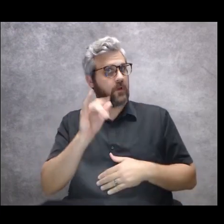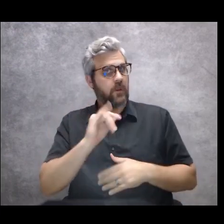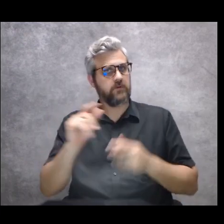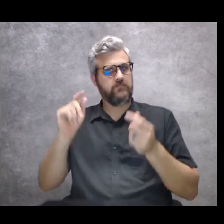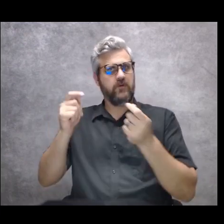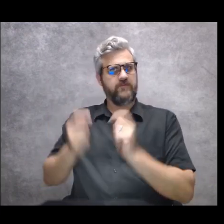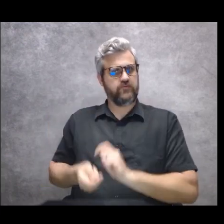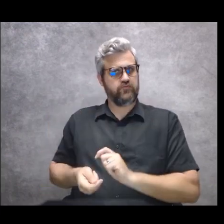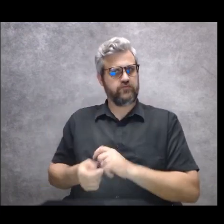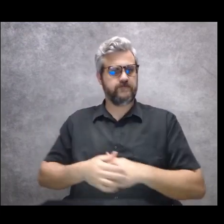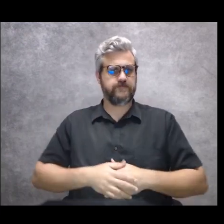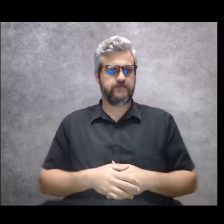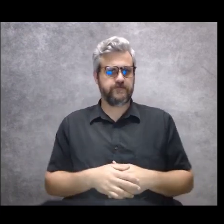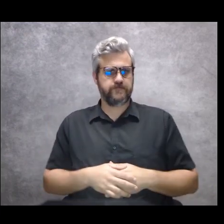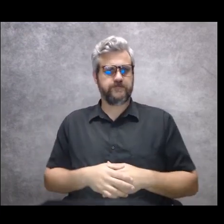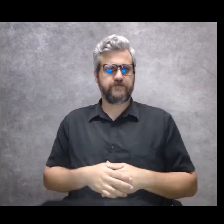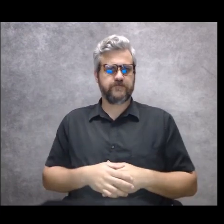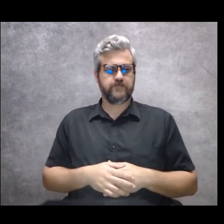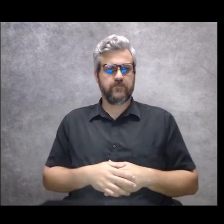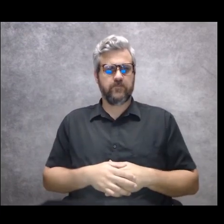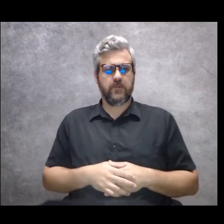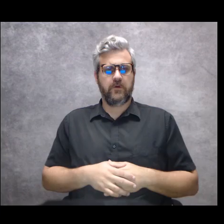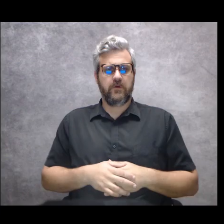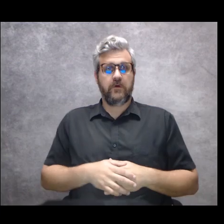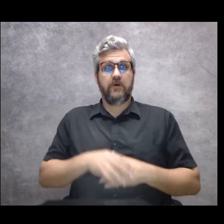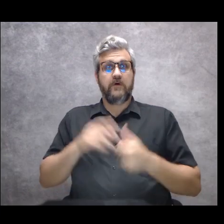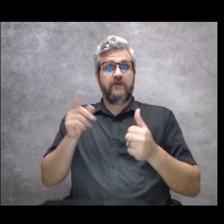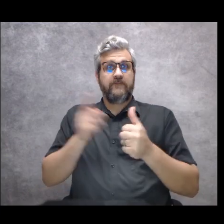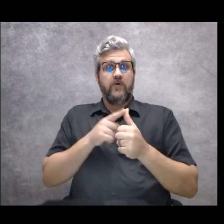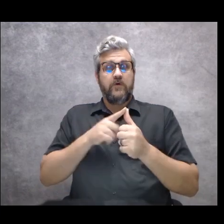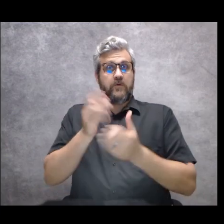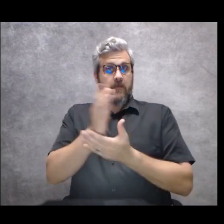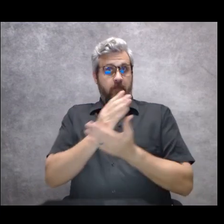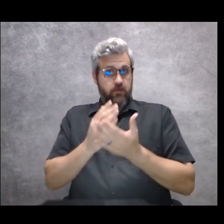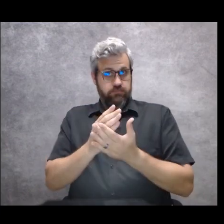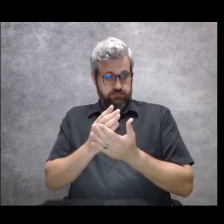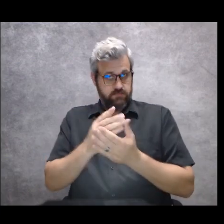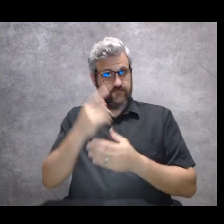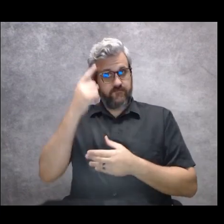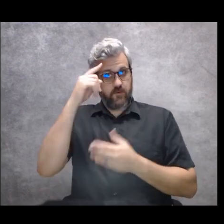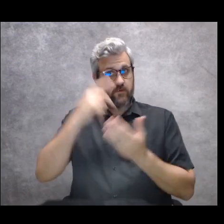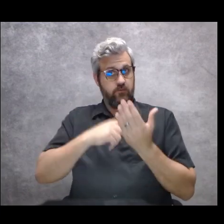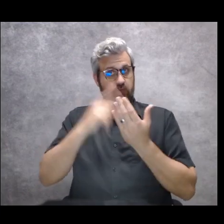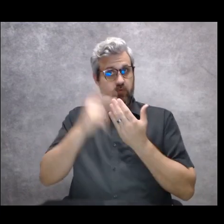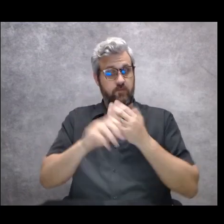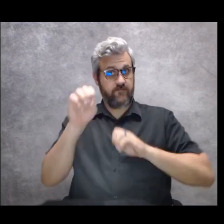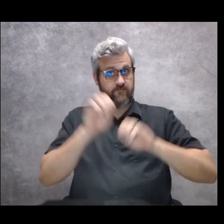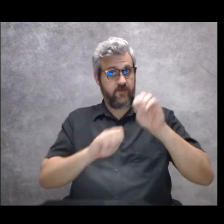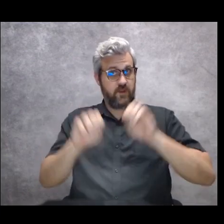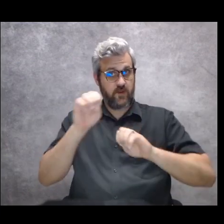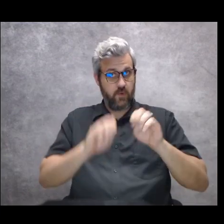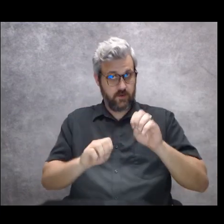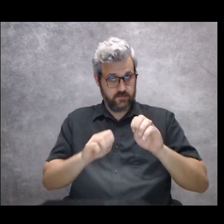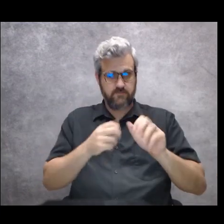The first component of the program evaluation in the regulation is overall student progress.